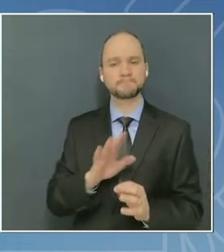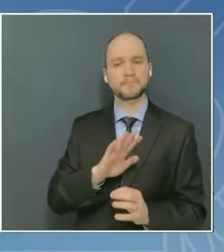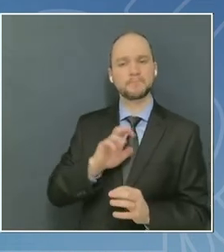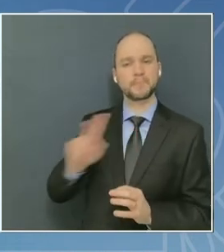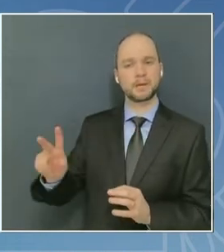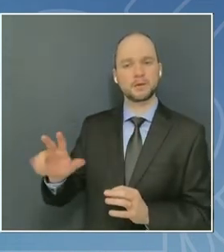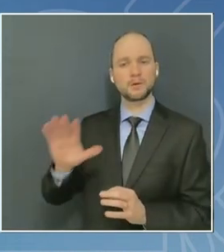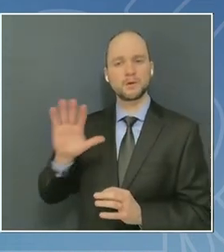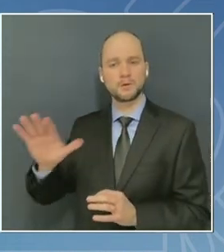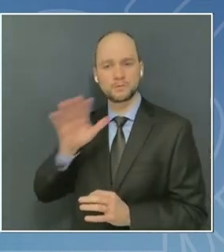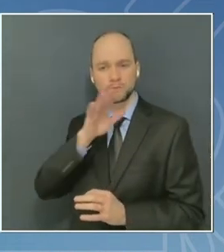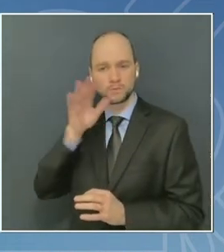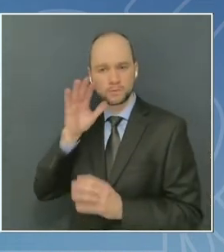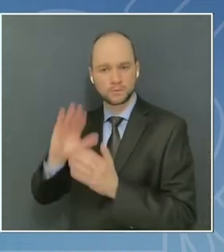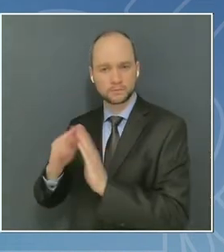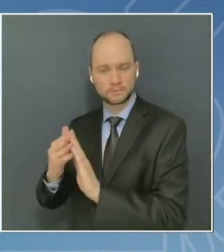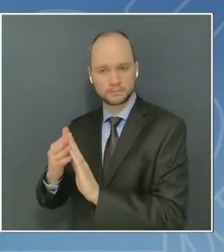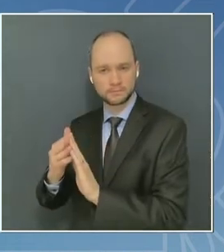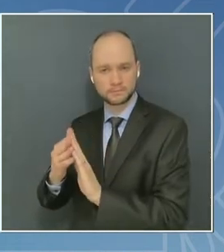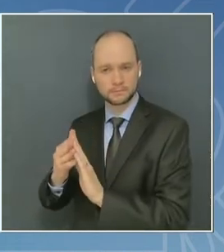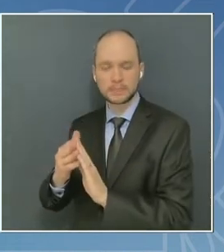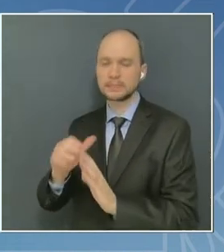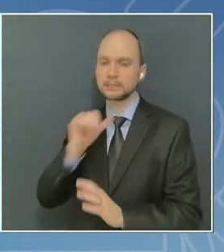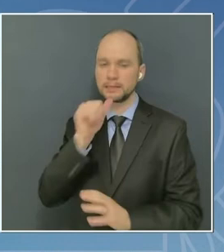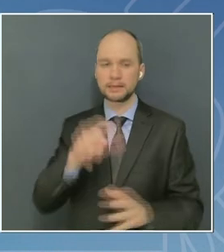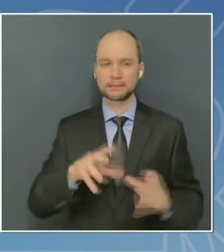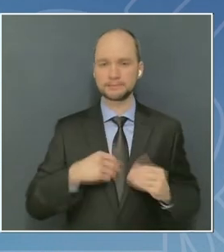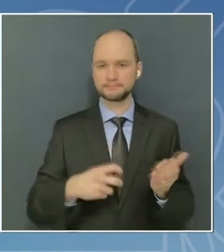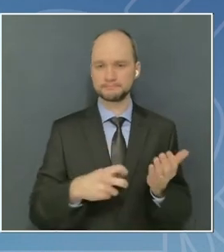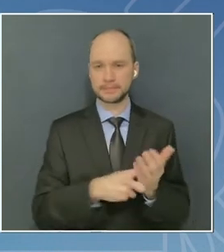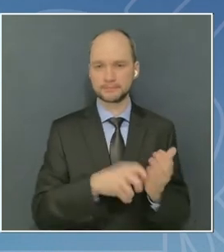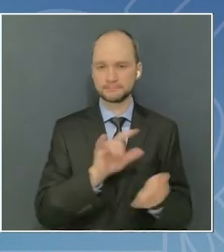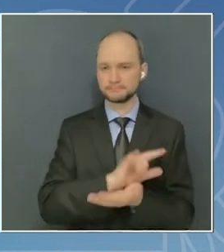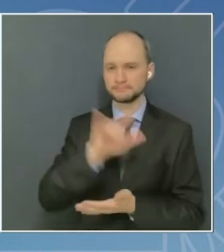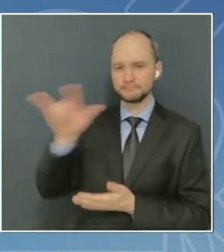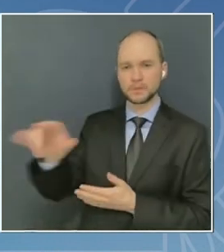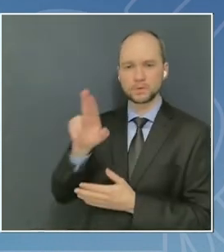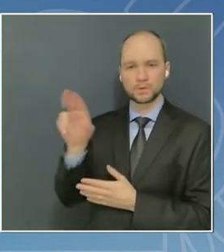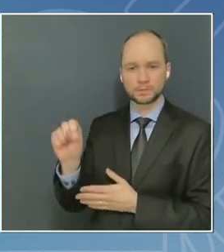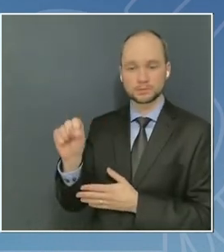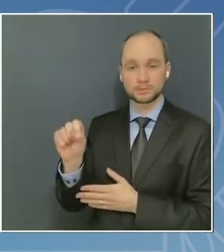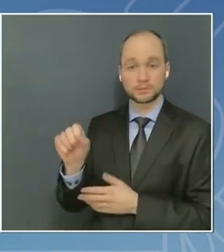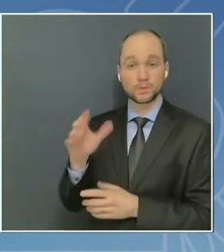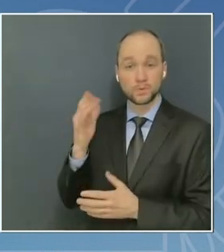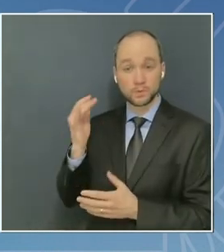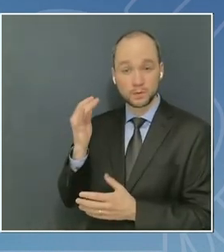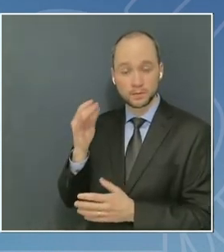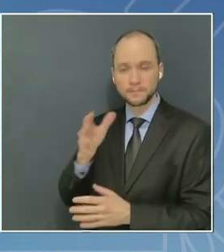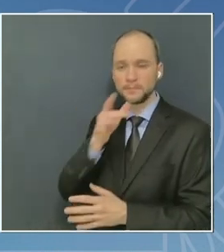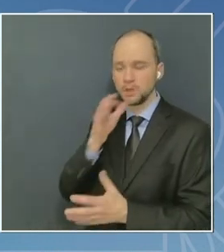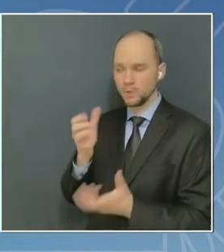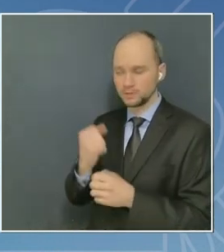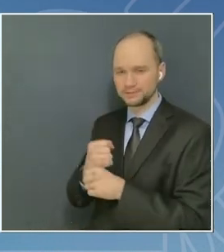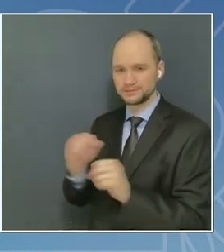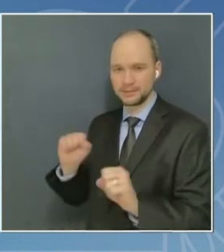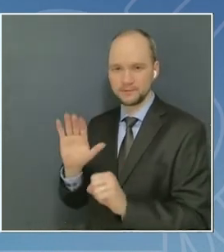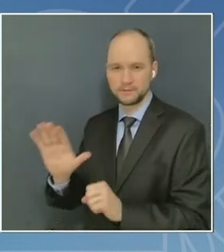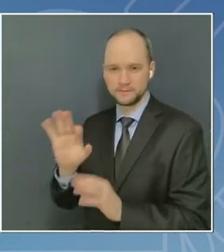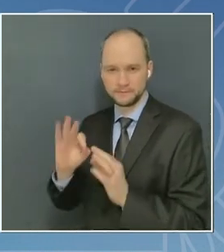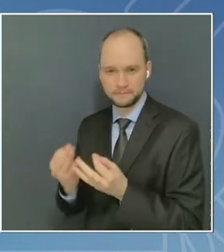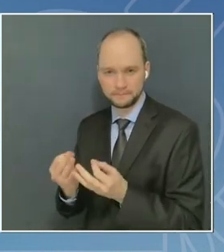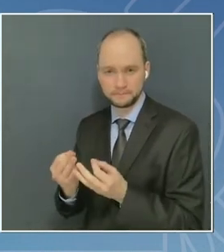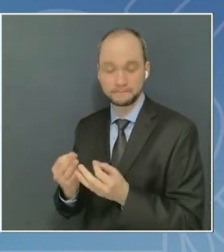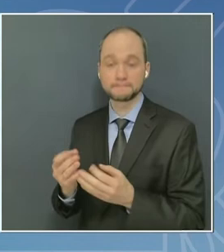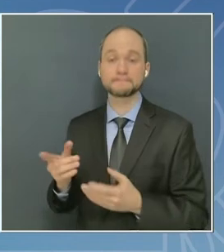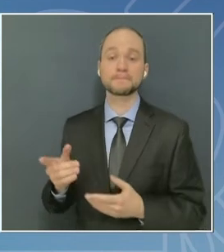Vietnam instead of taking a ticket out. And that was because she wanted to save her family too. When she came back to